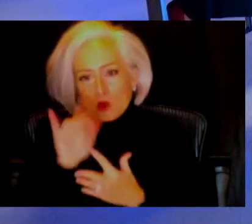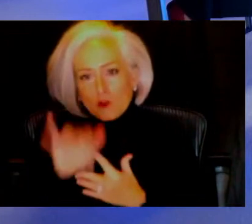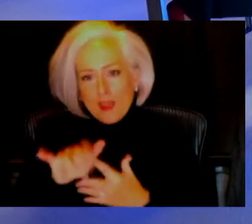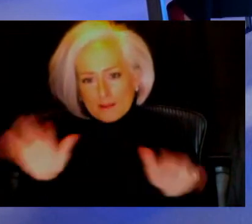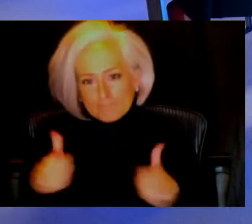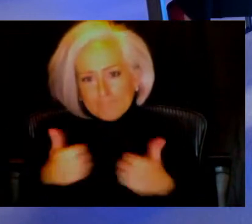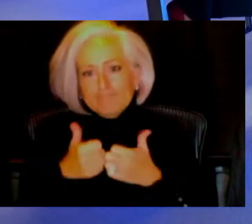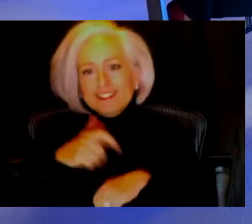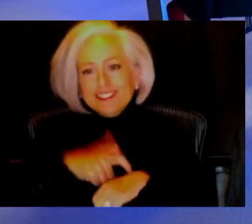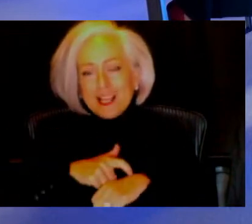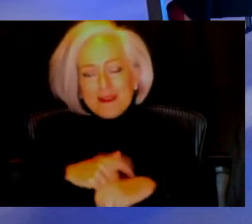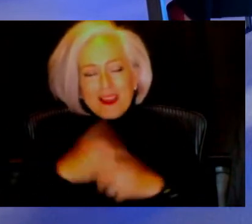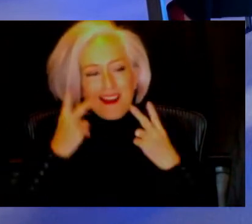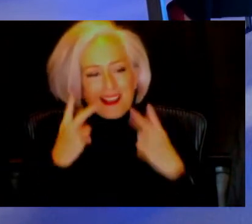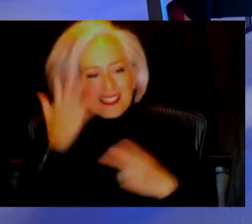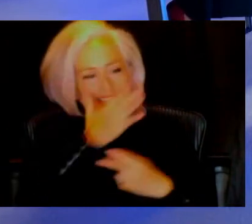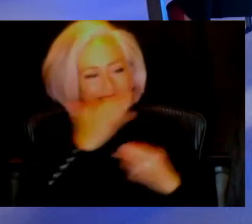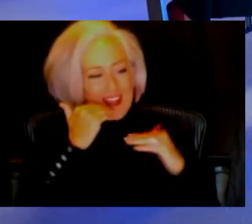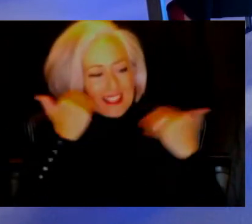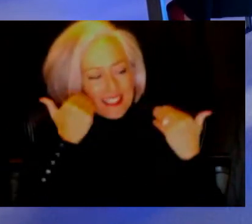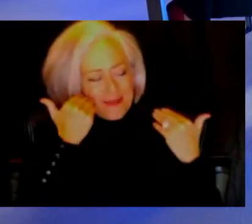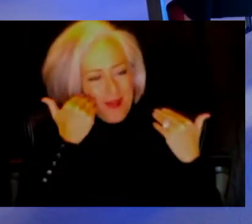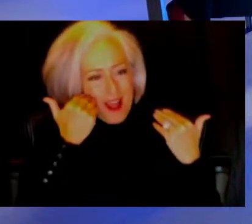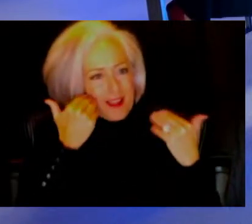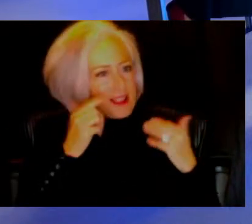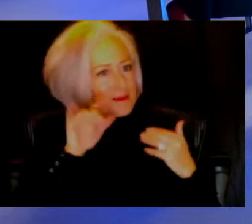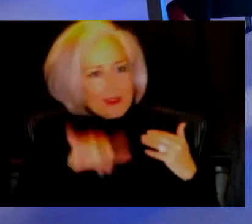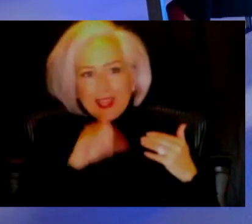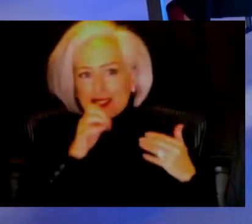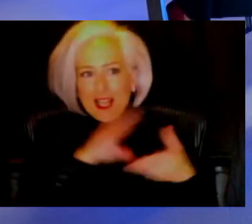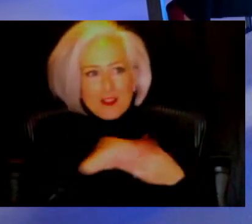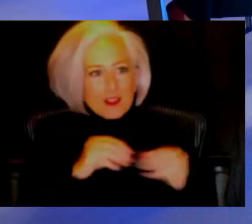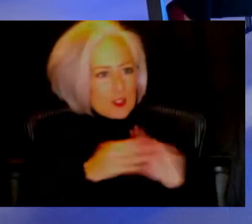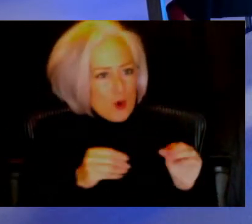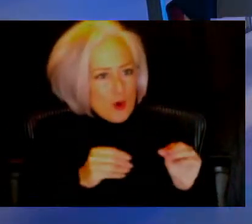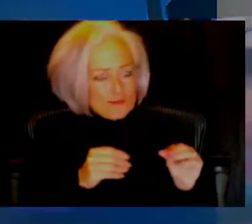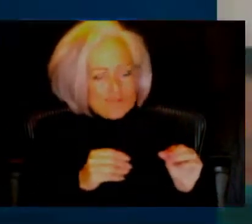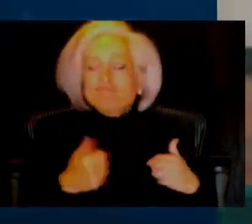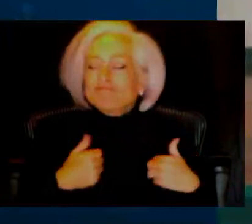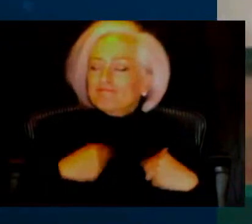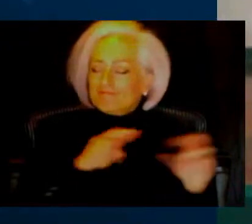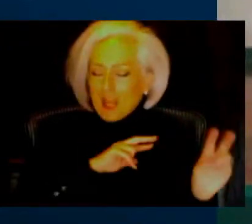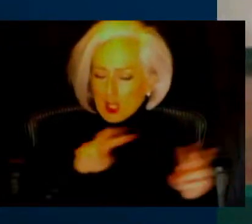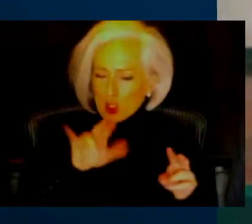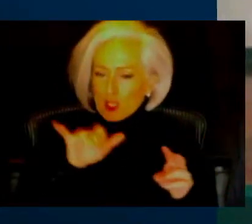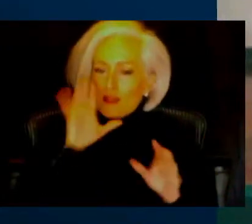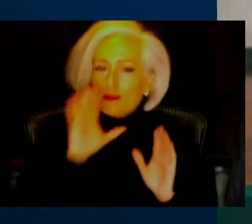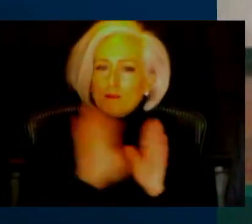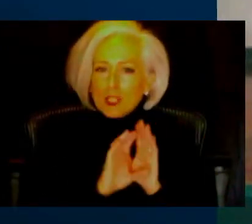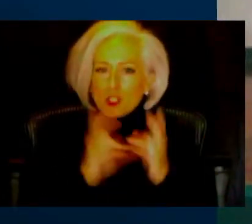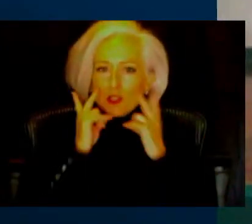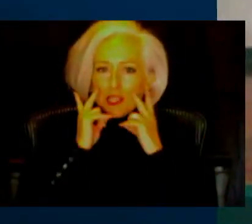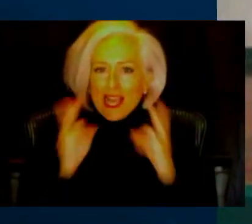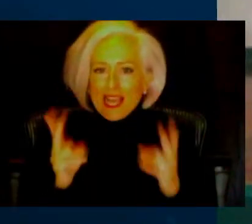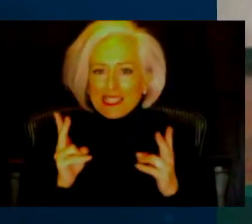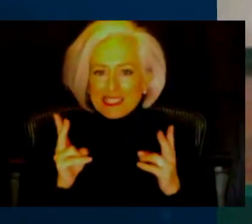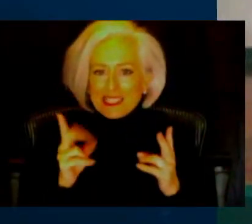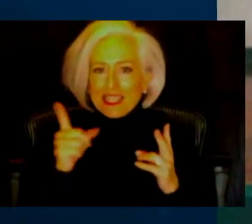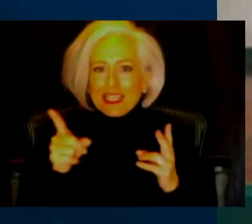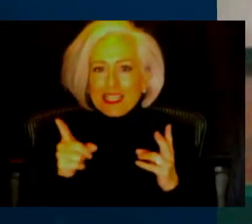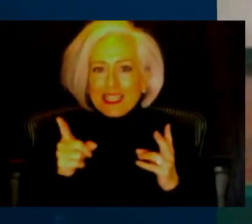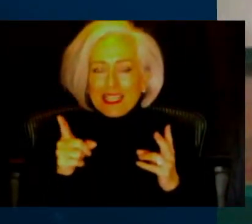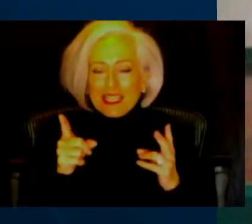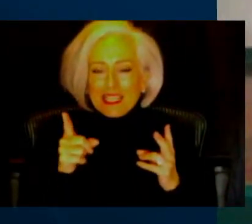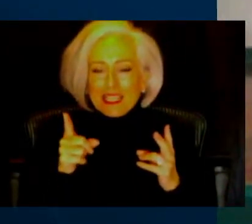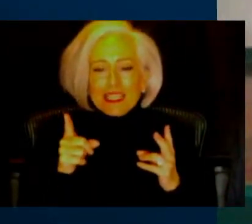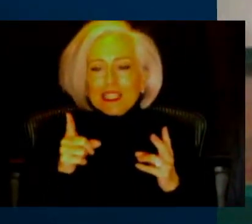his face, but that doesn't tell the whole story, is what you're telling me. No, I look at that picture and I see he had lost a significant